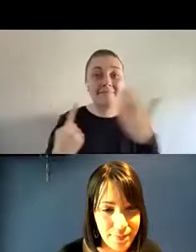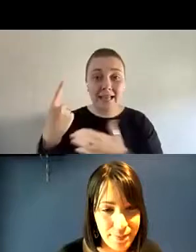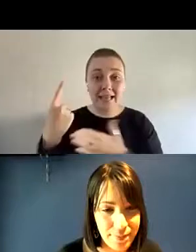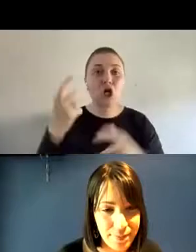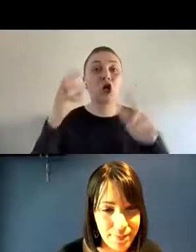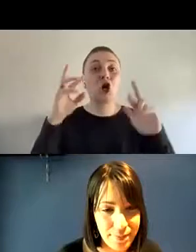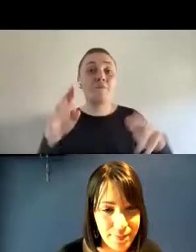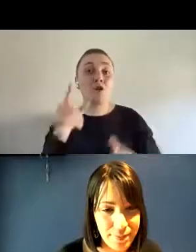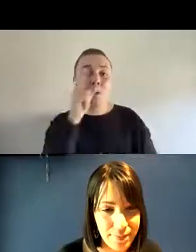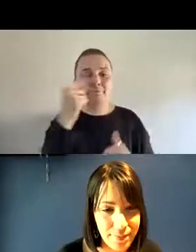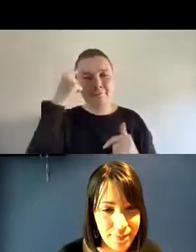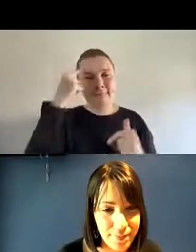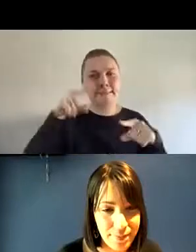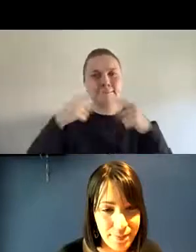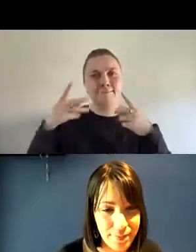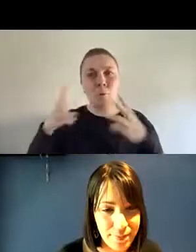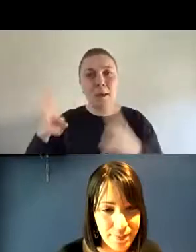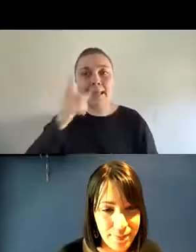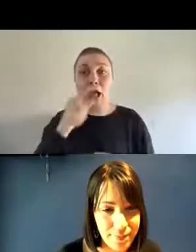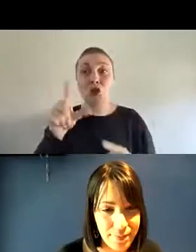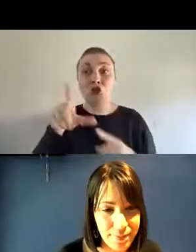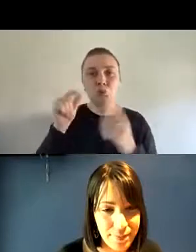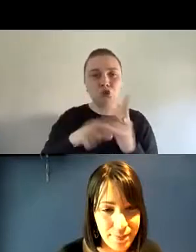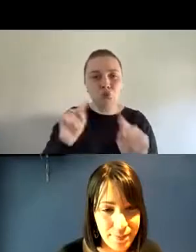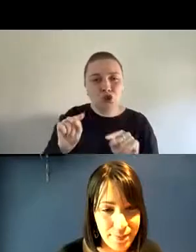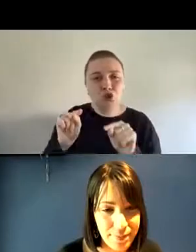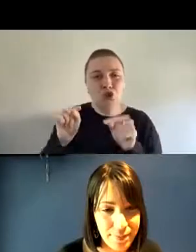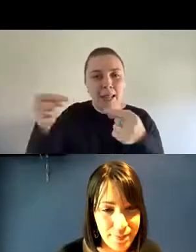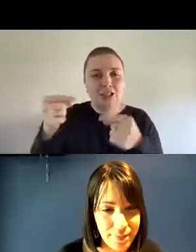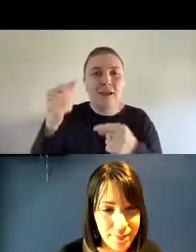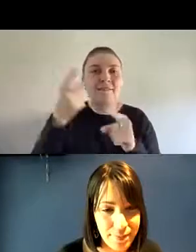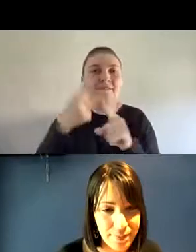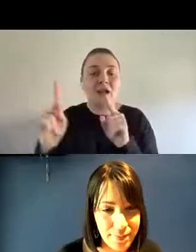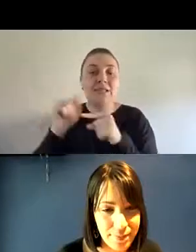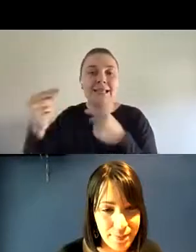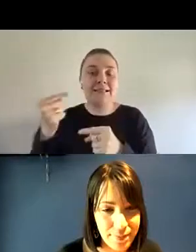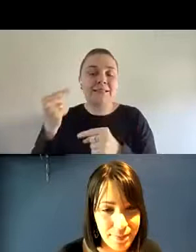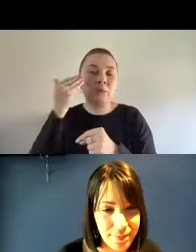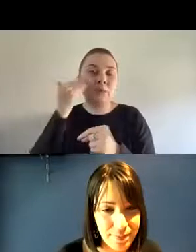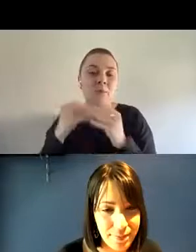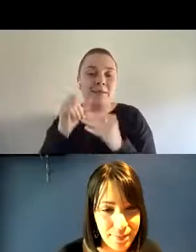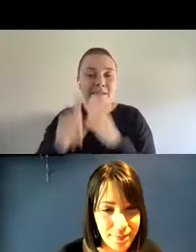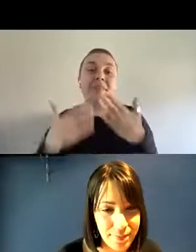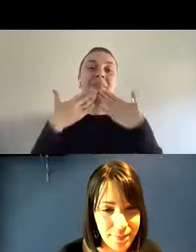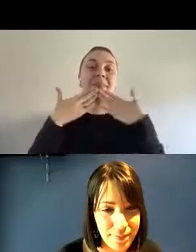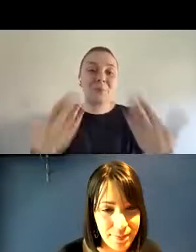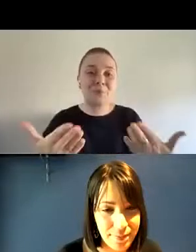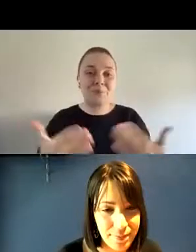can think of ways that you can choose to challenge violence against women with disabilities. Thanks.